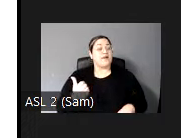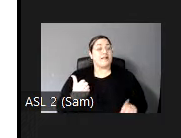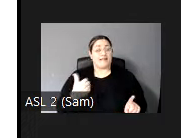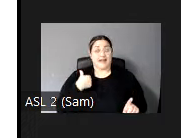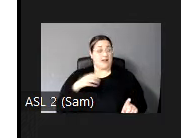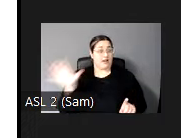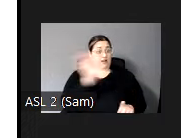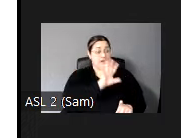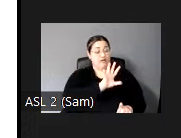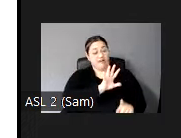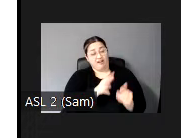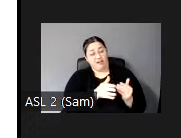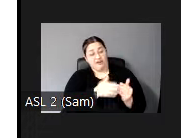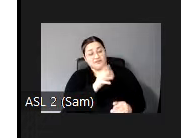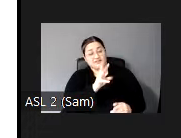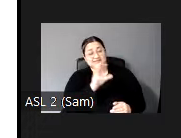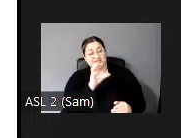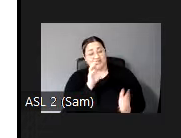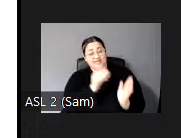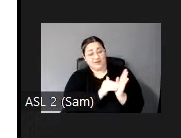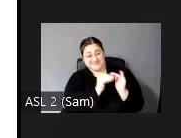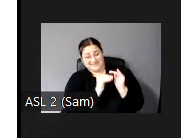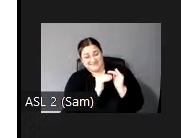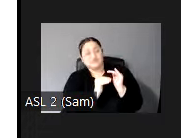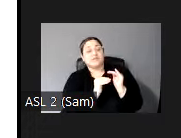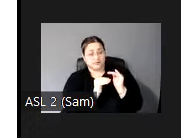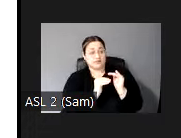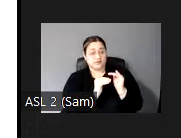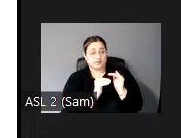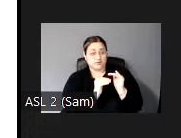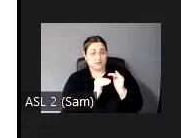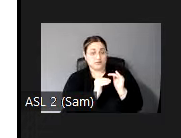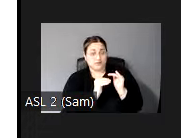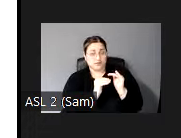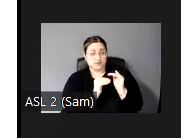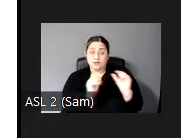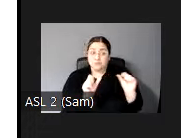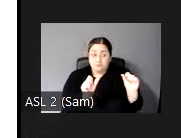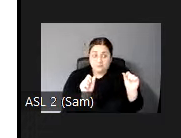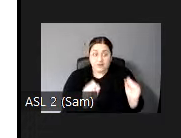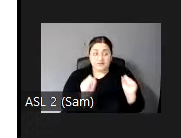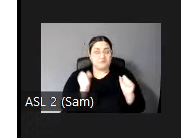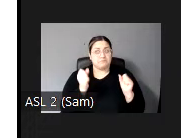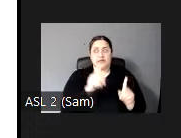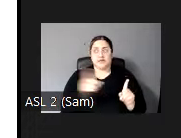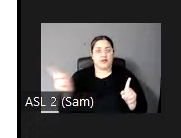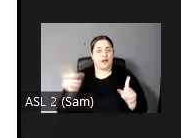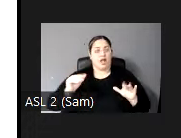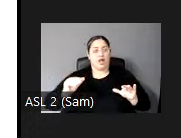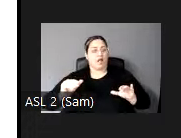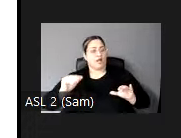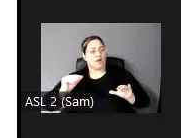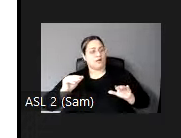with dementia. I want to note, however, that that number, we believe, is likely underreported since many people don't get a